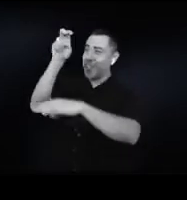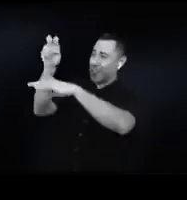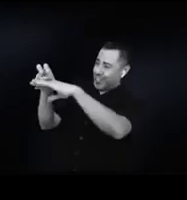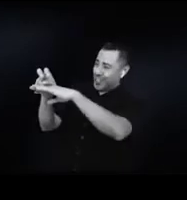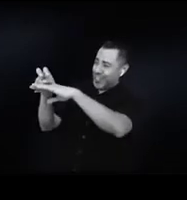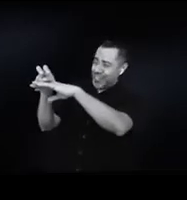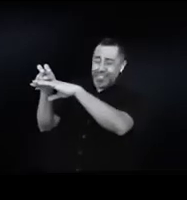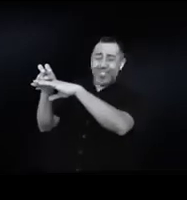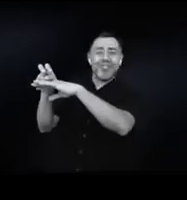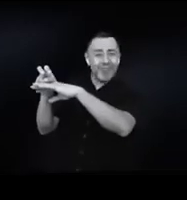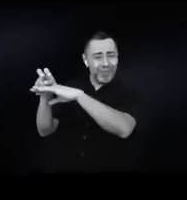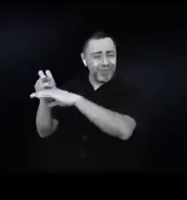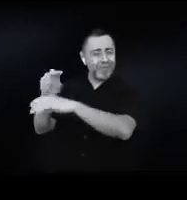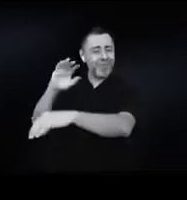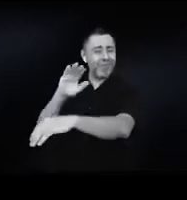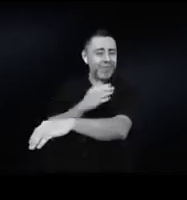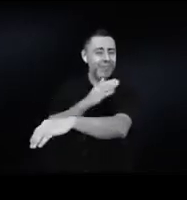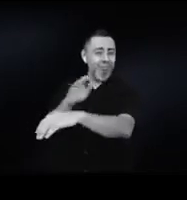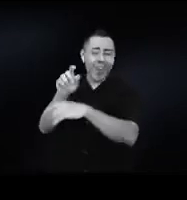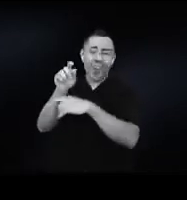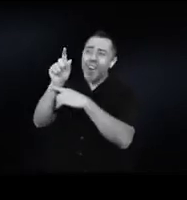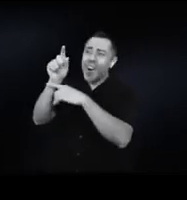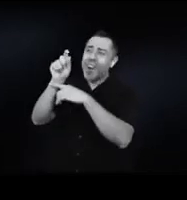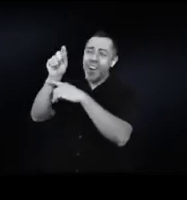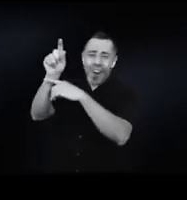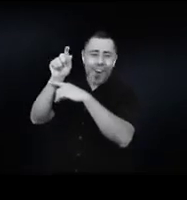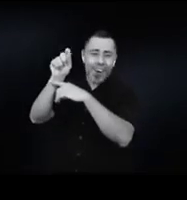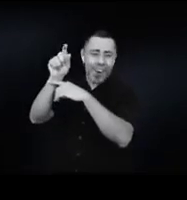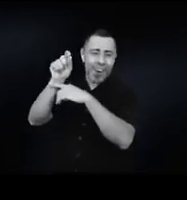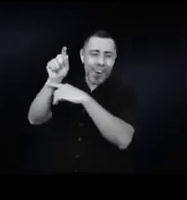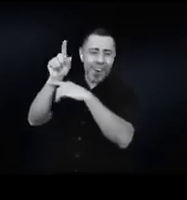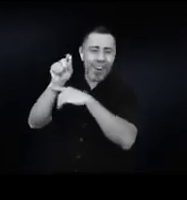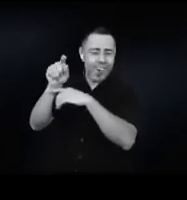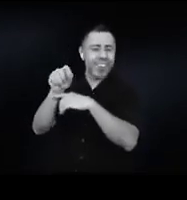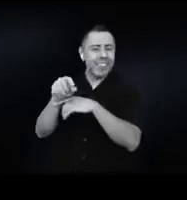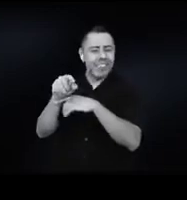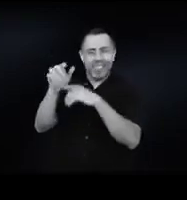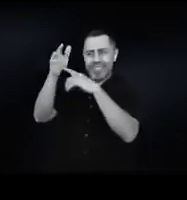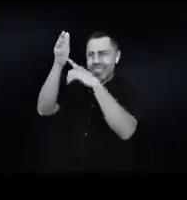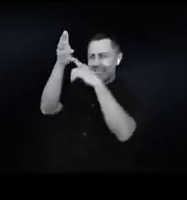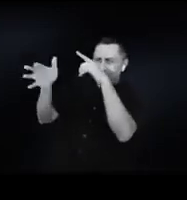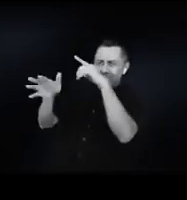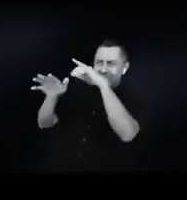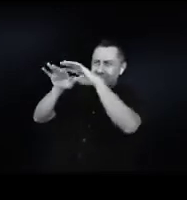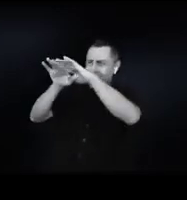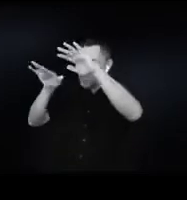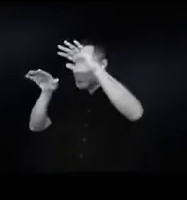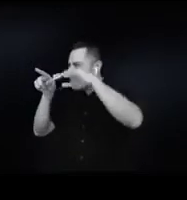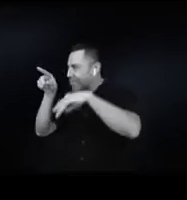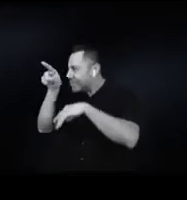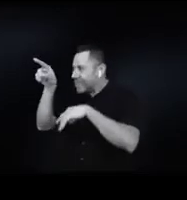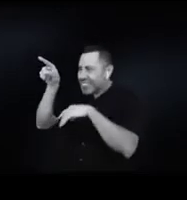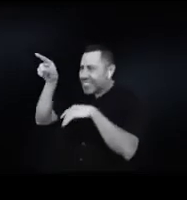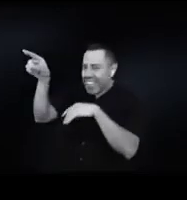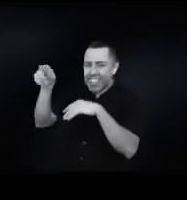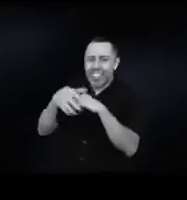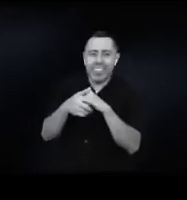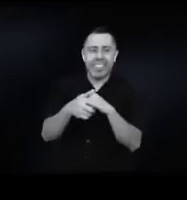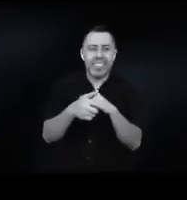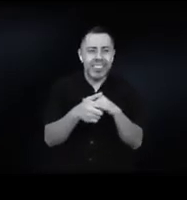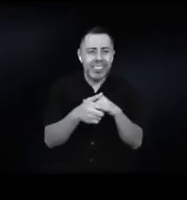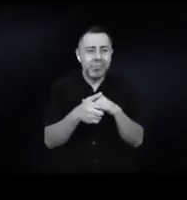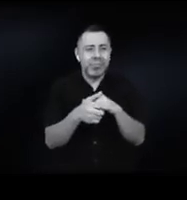sings through the leaves. I wish love was like a